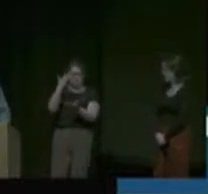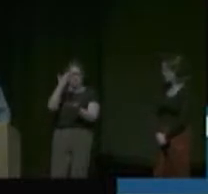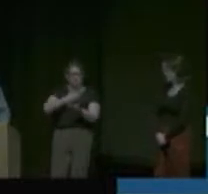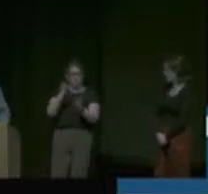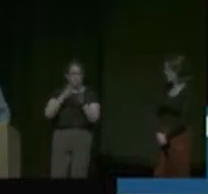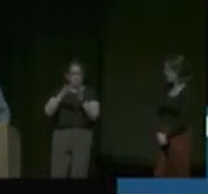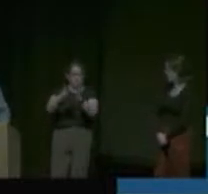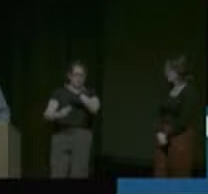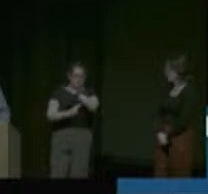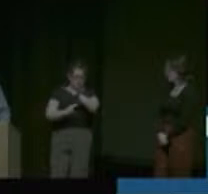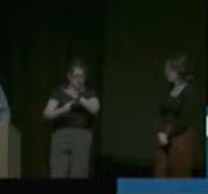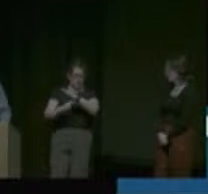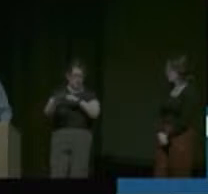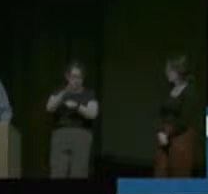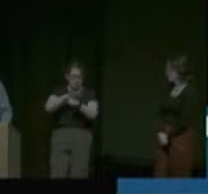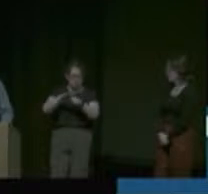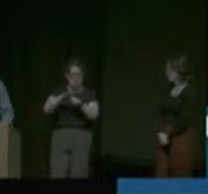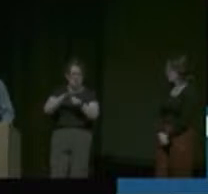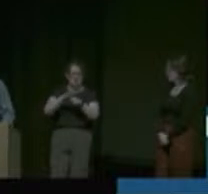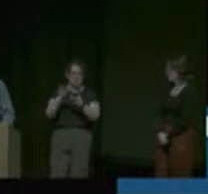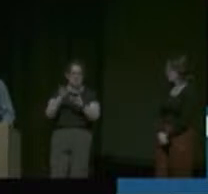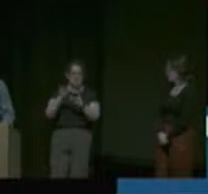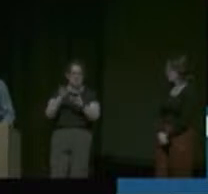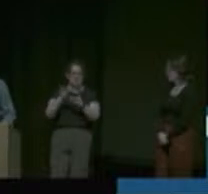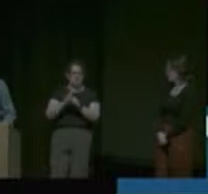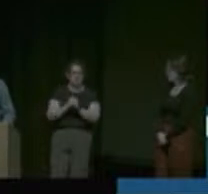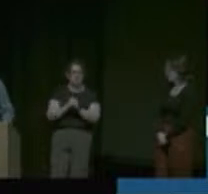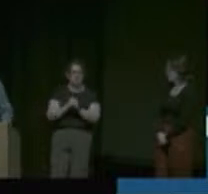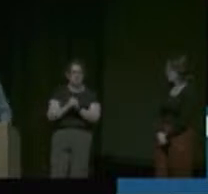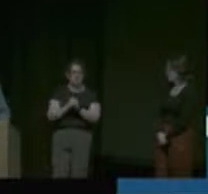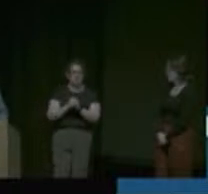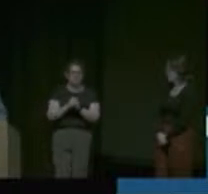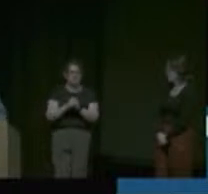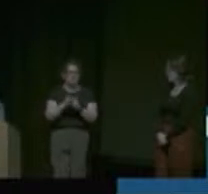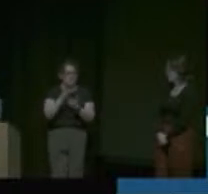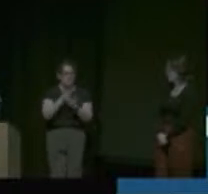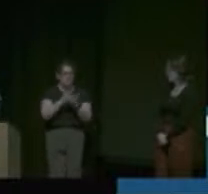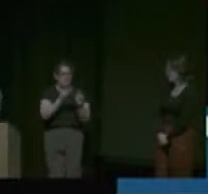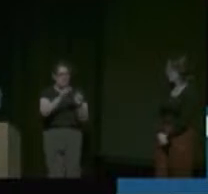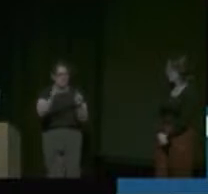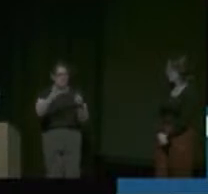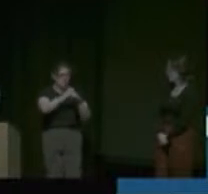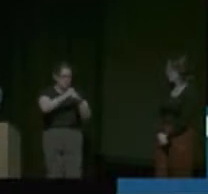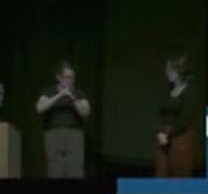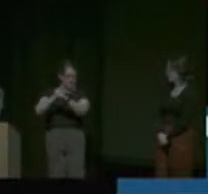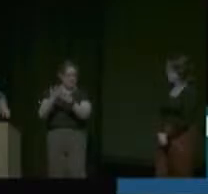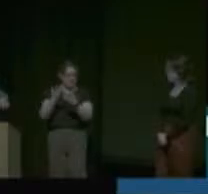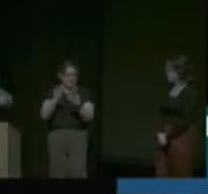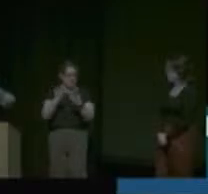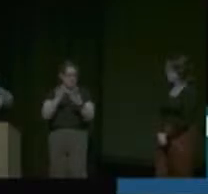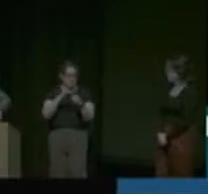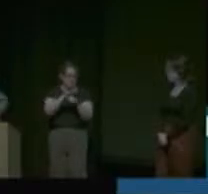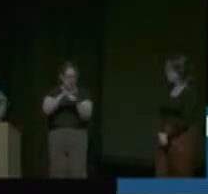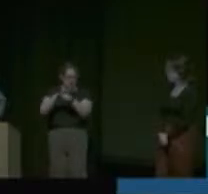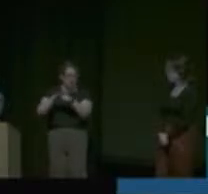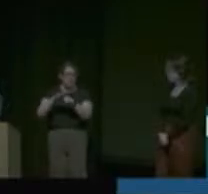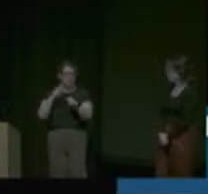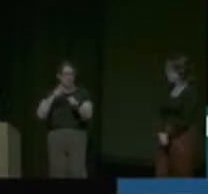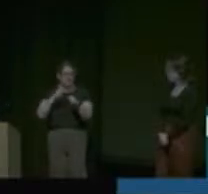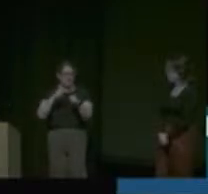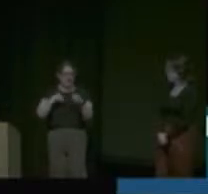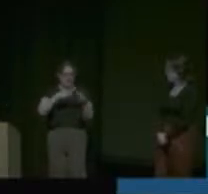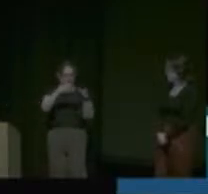old abutments that are in the water. We're protecting those throughout the project, so have to dredge around